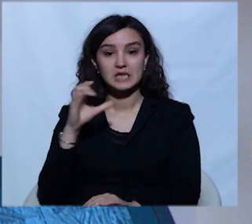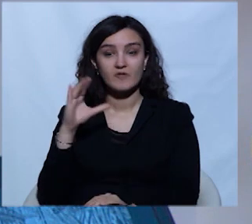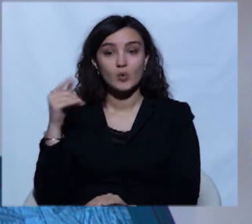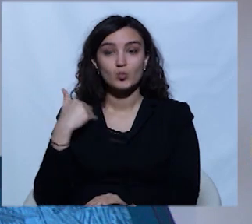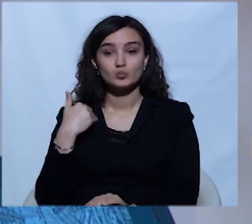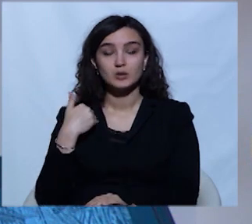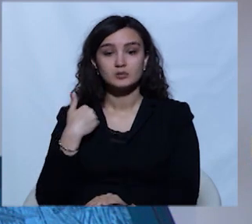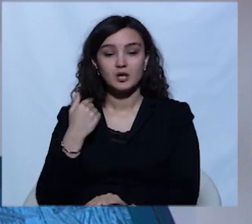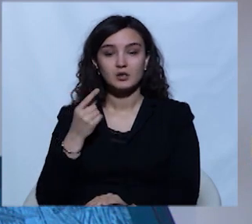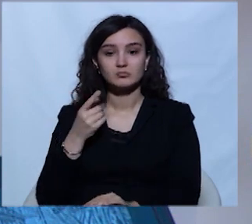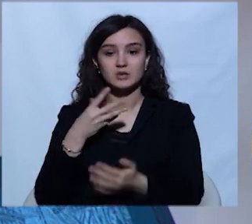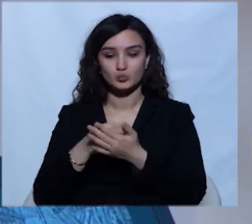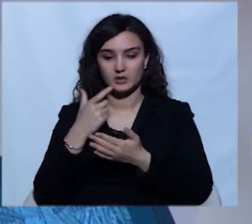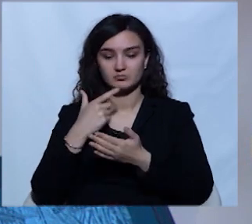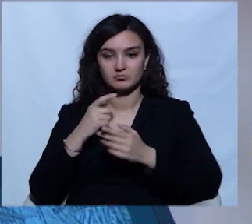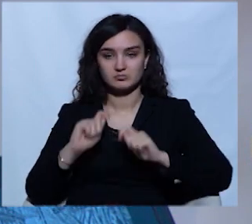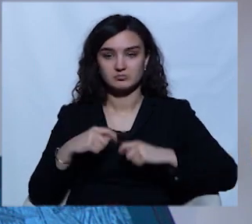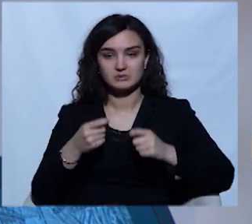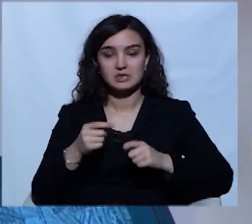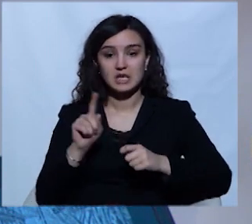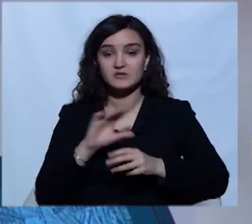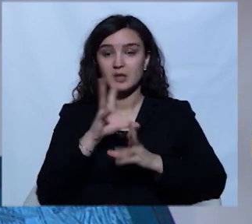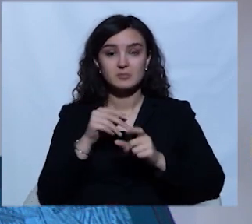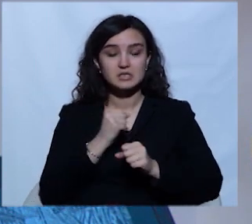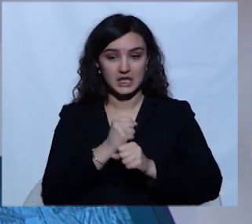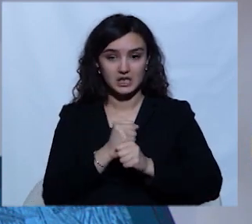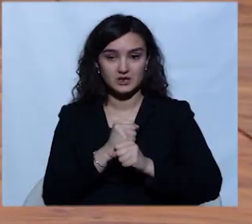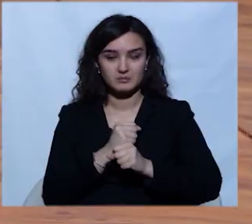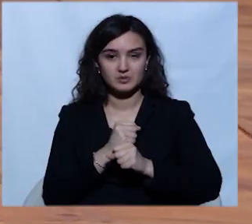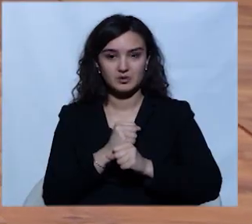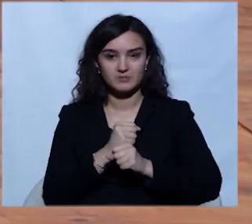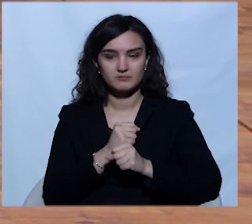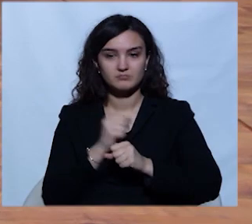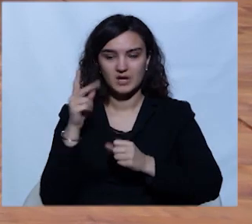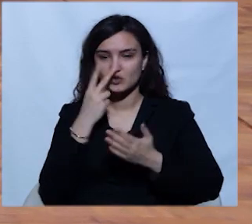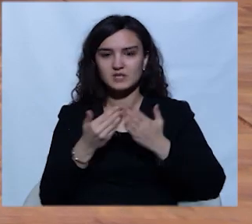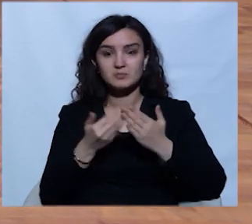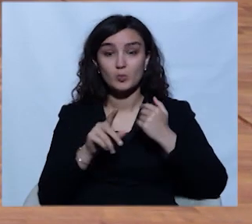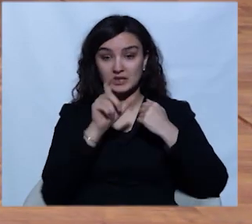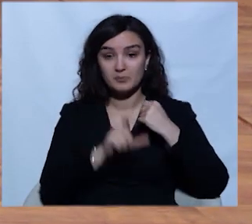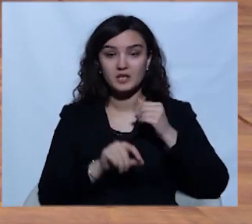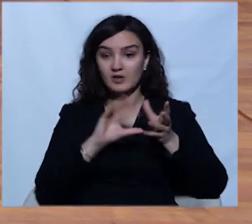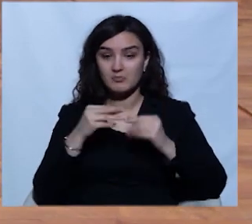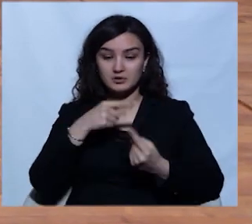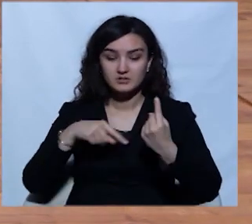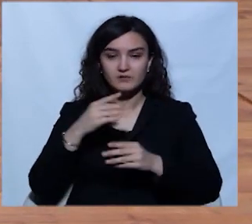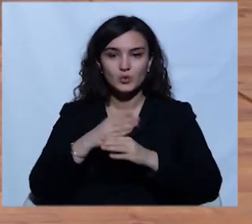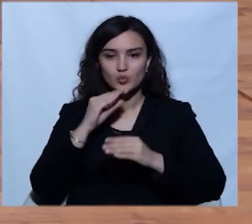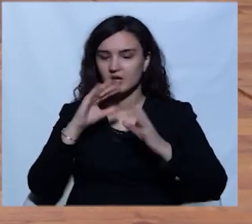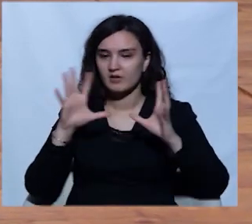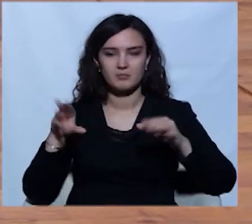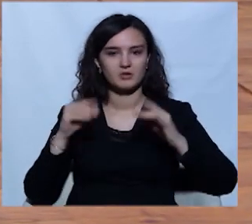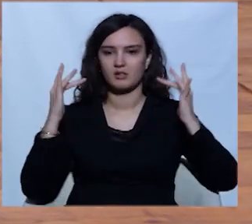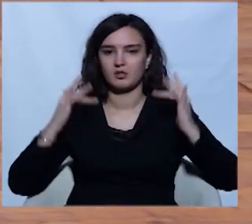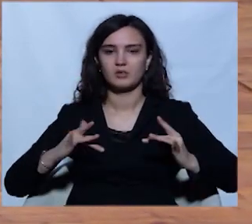bring out from this is what do you do when everything is taken away from you? And I think that's something we can take a